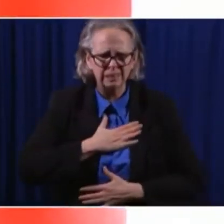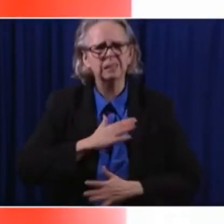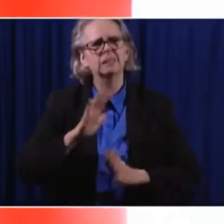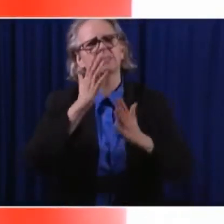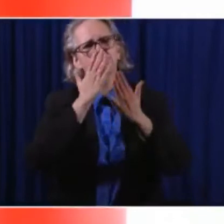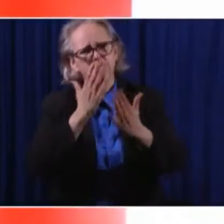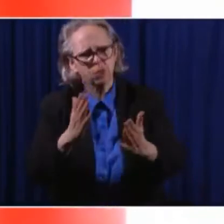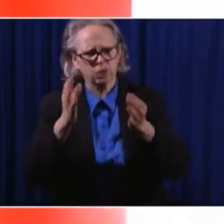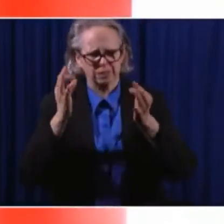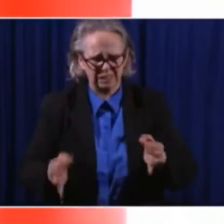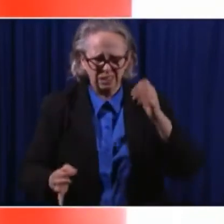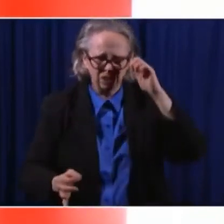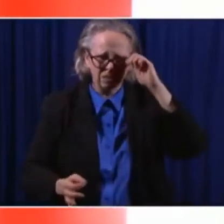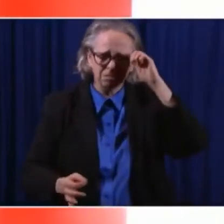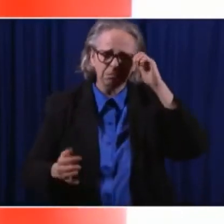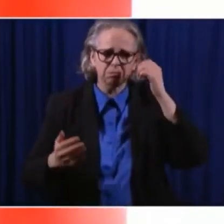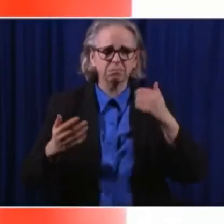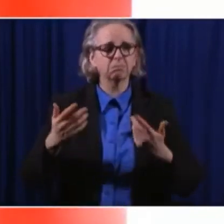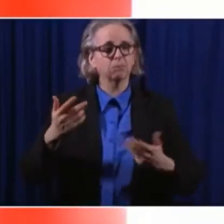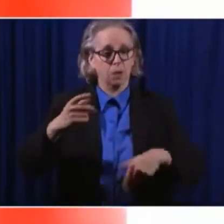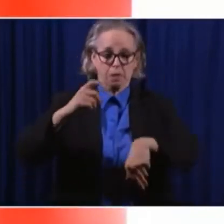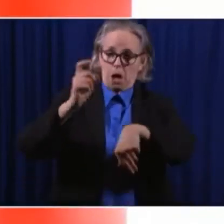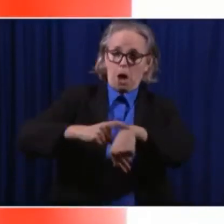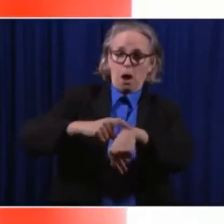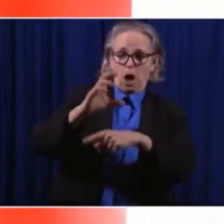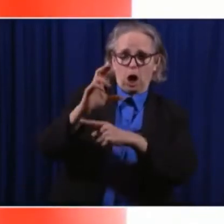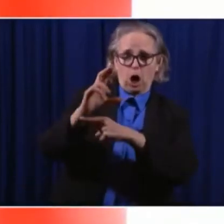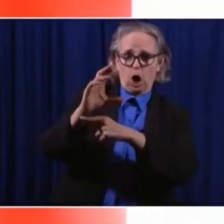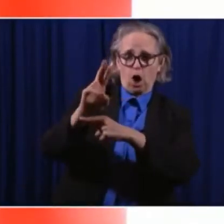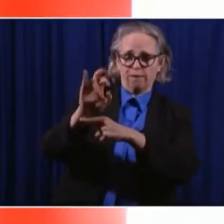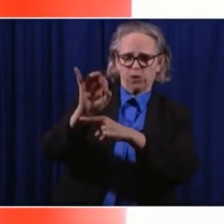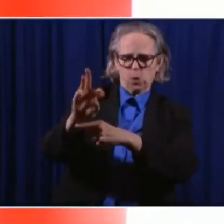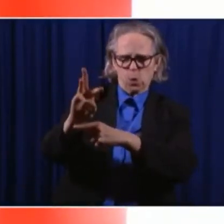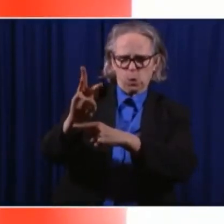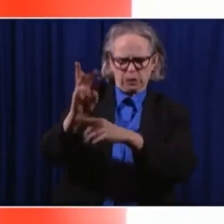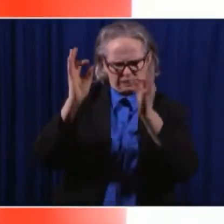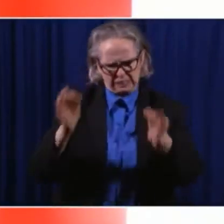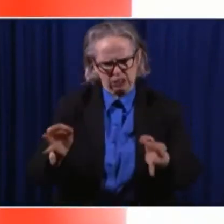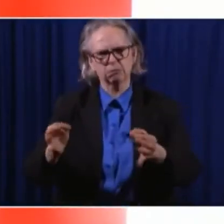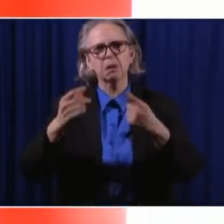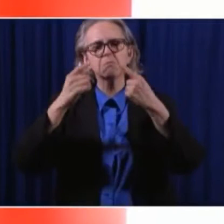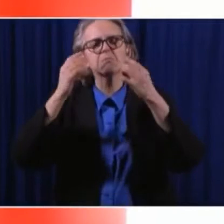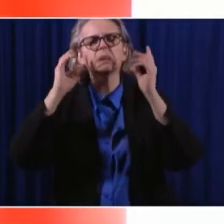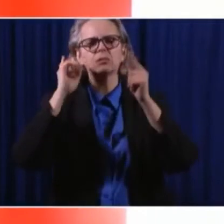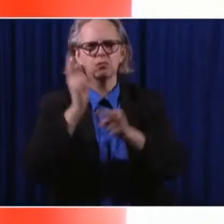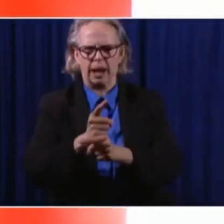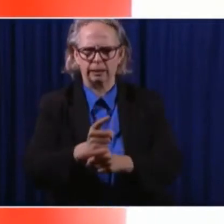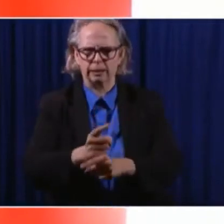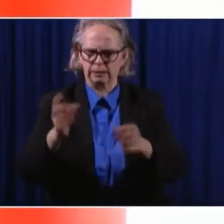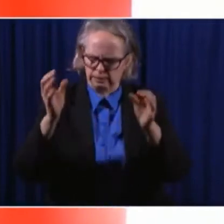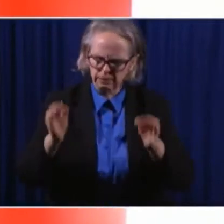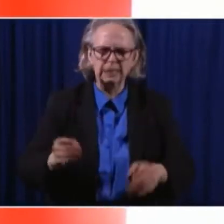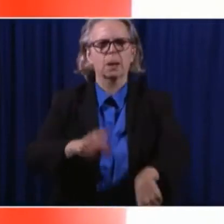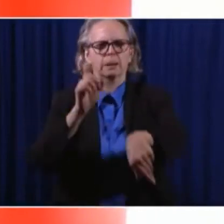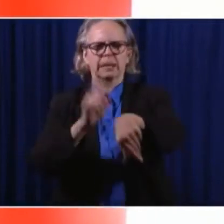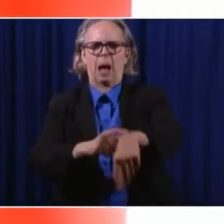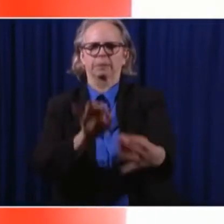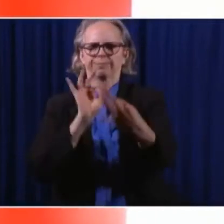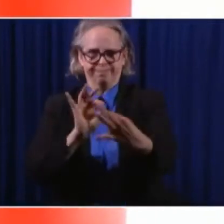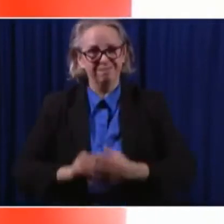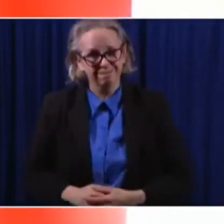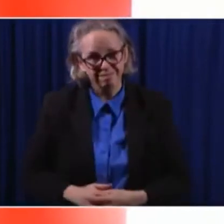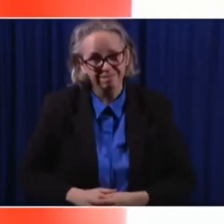step at the right time. It's going to allow Ohioans to do their part without having what we thought would be an immediate and disastrous